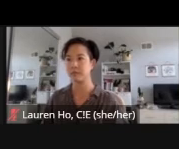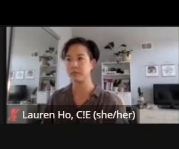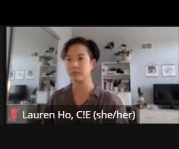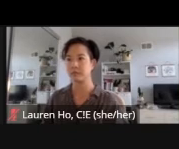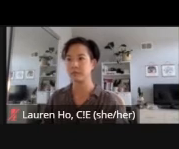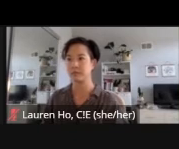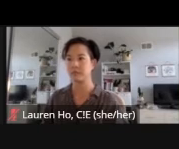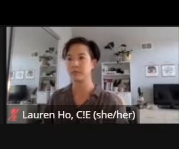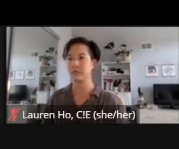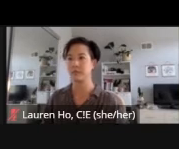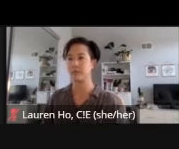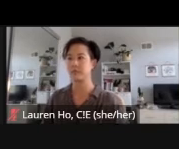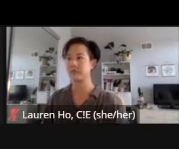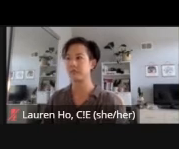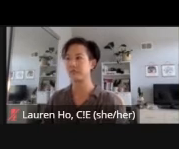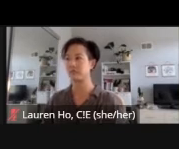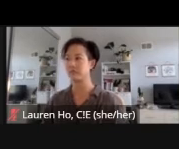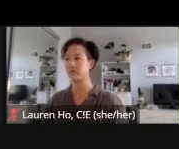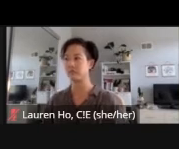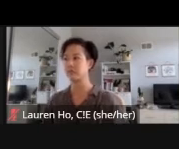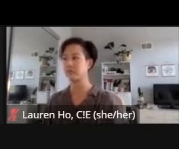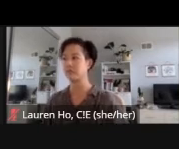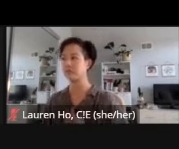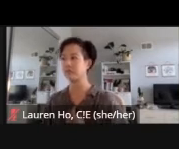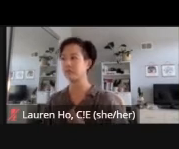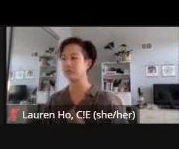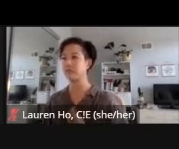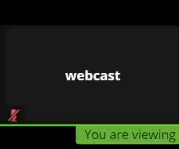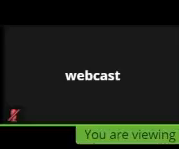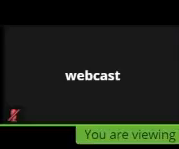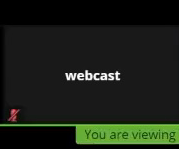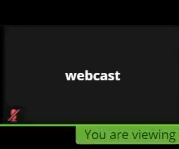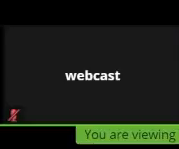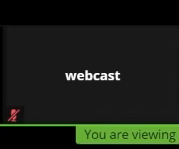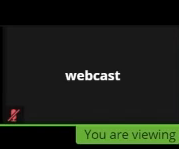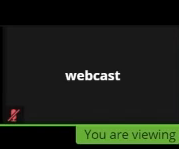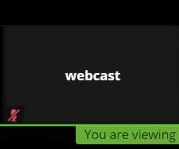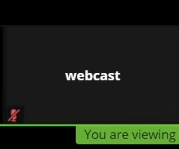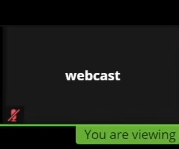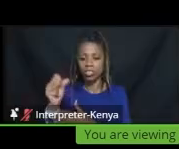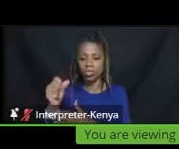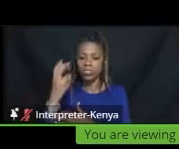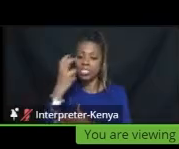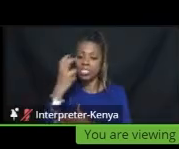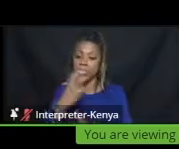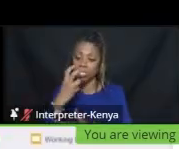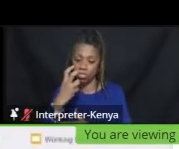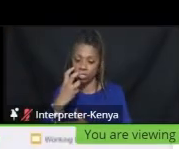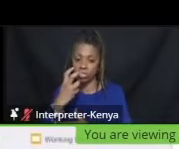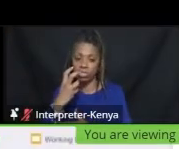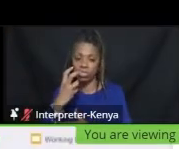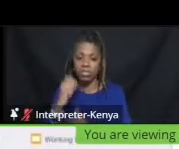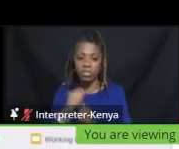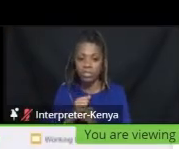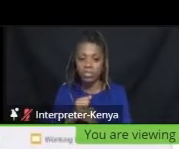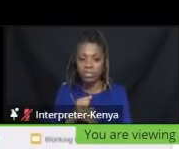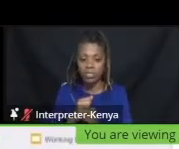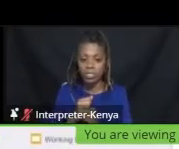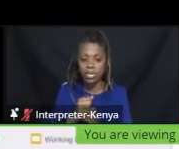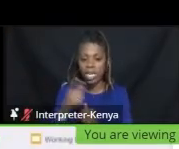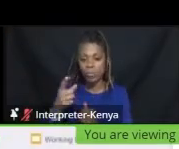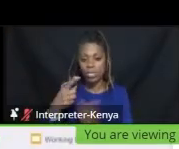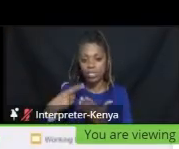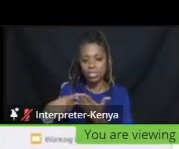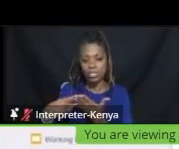the Kentucky High School Speech League. And I got a chance to talk to him a little bit this morning about how he